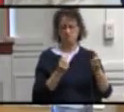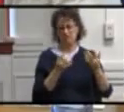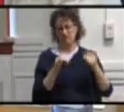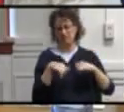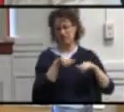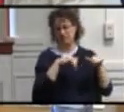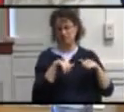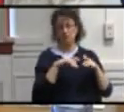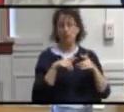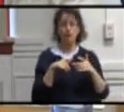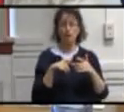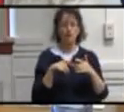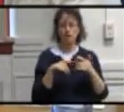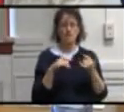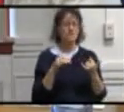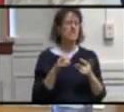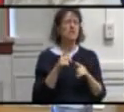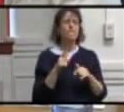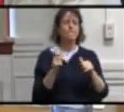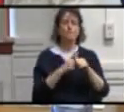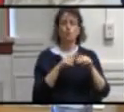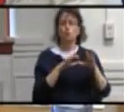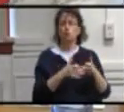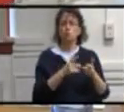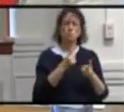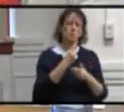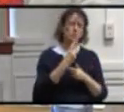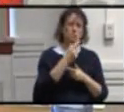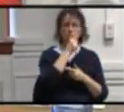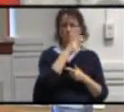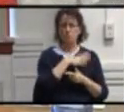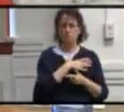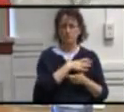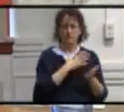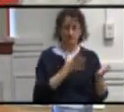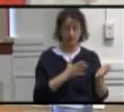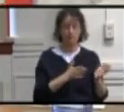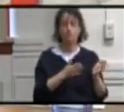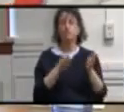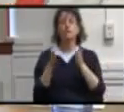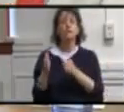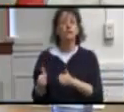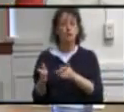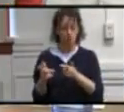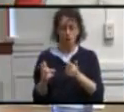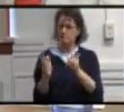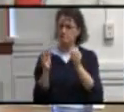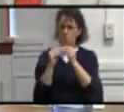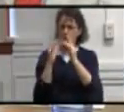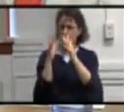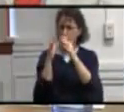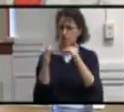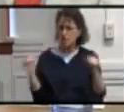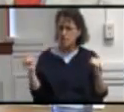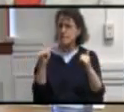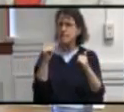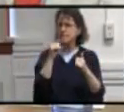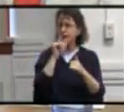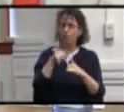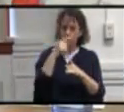of applicants, maybe we had one or two women who applied. The applicant group was more diverse this time than last